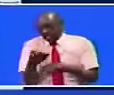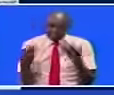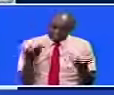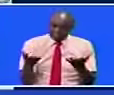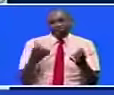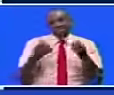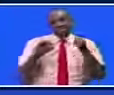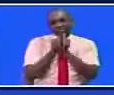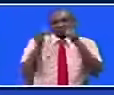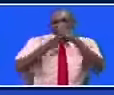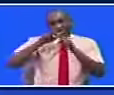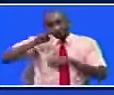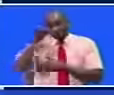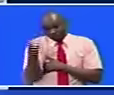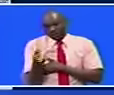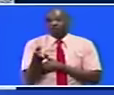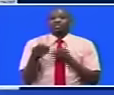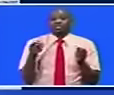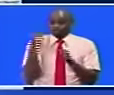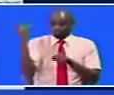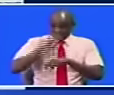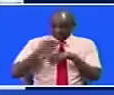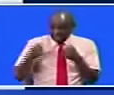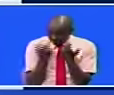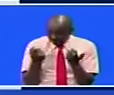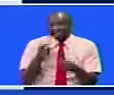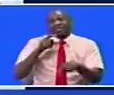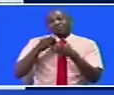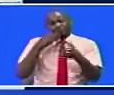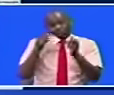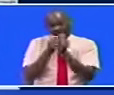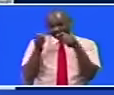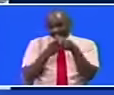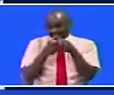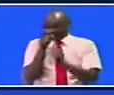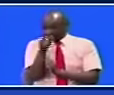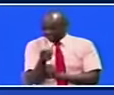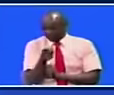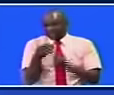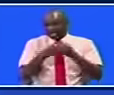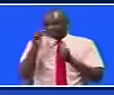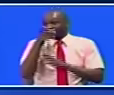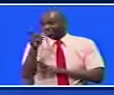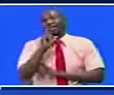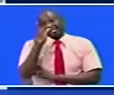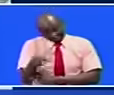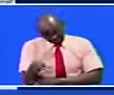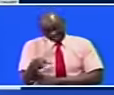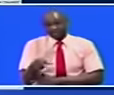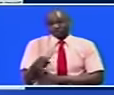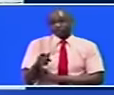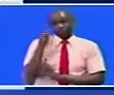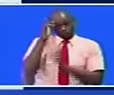to over 17 million shillings were made in 2 days before the 19th of August payment of 8 million shillings to Murkomen's law